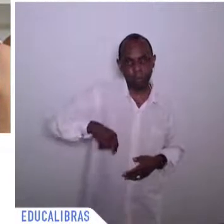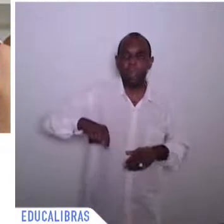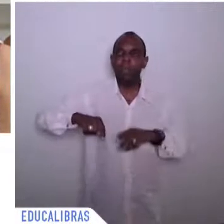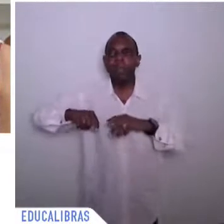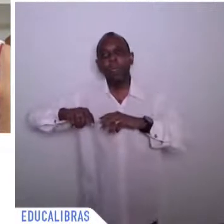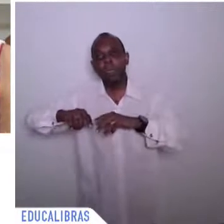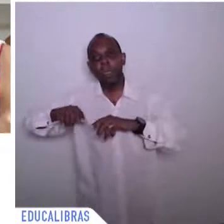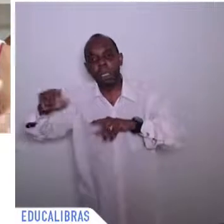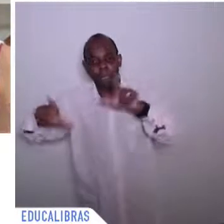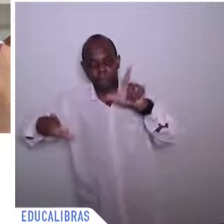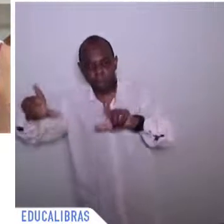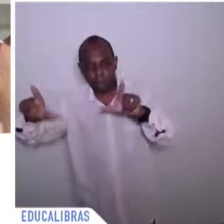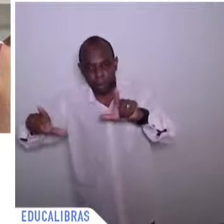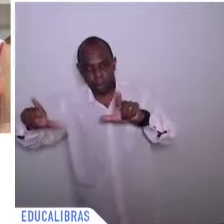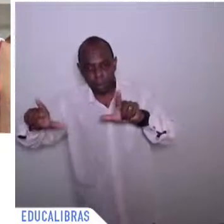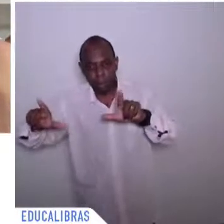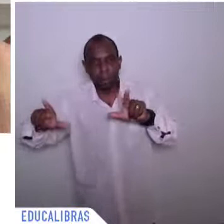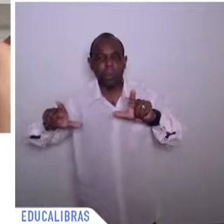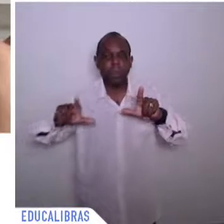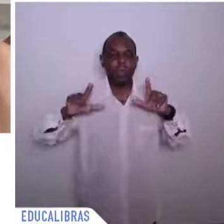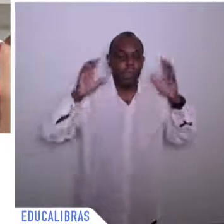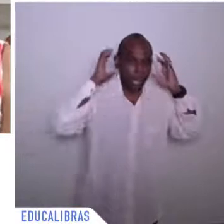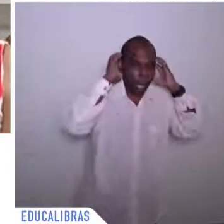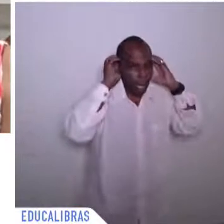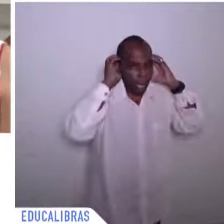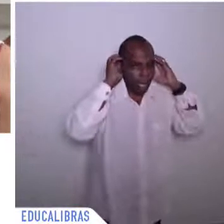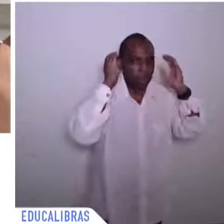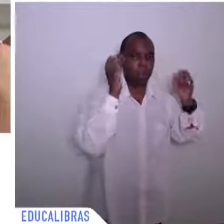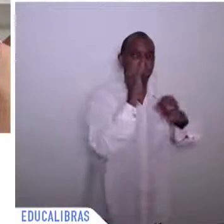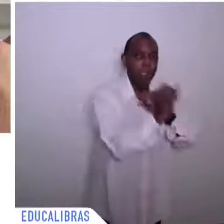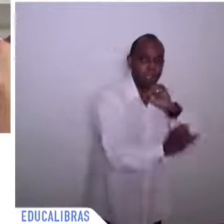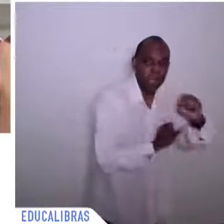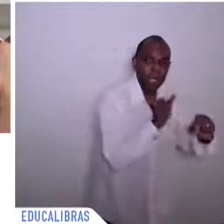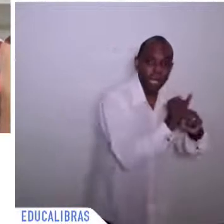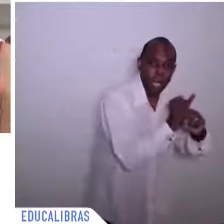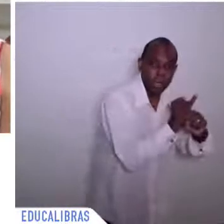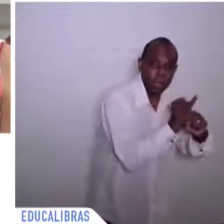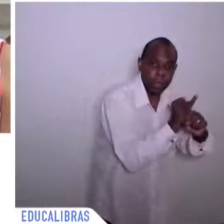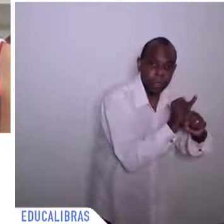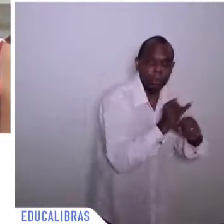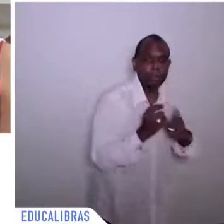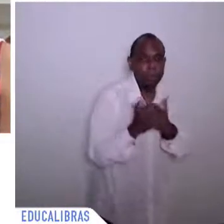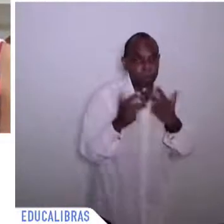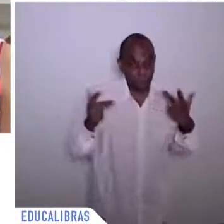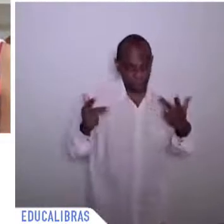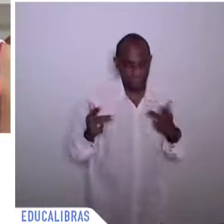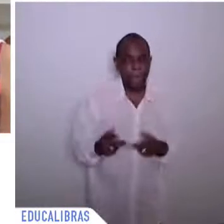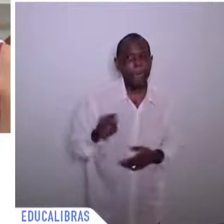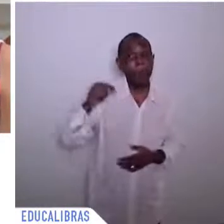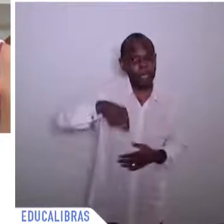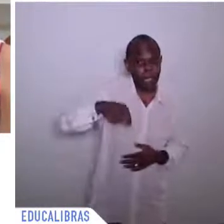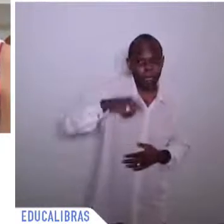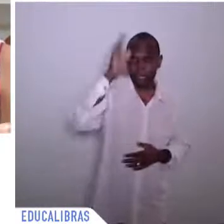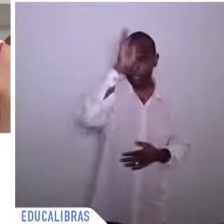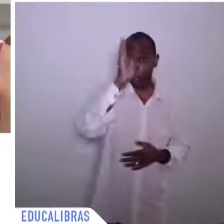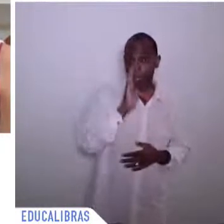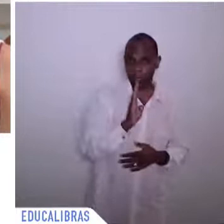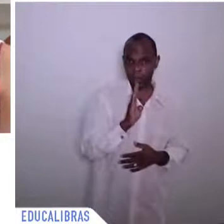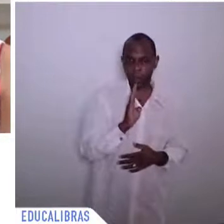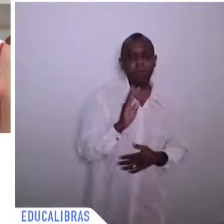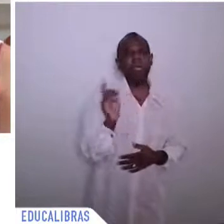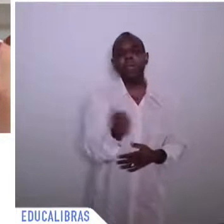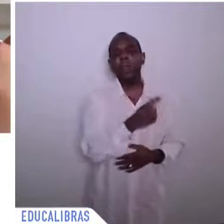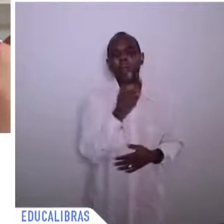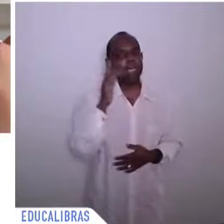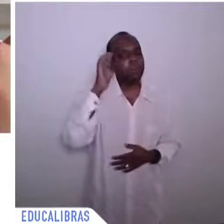uh, in the case of Brazil and its press, I want to focus a little bit on the issue of press